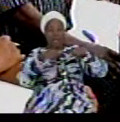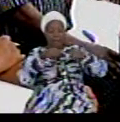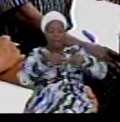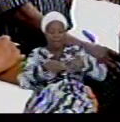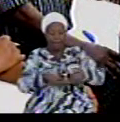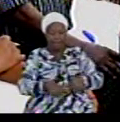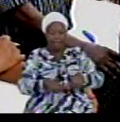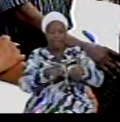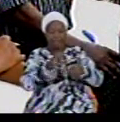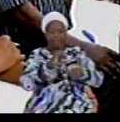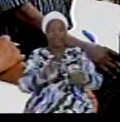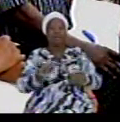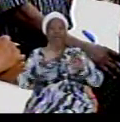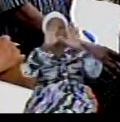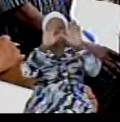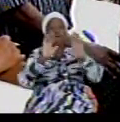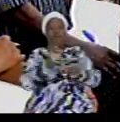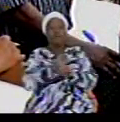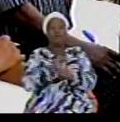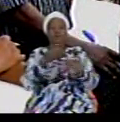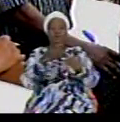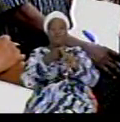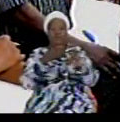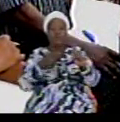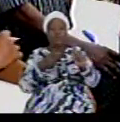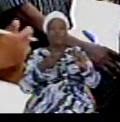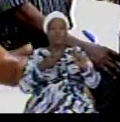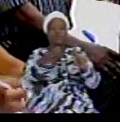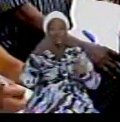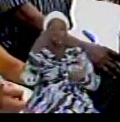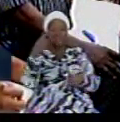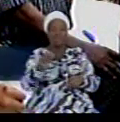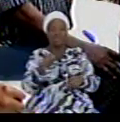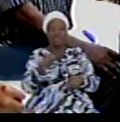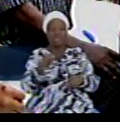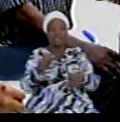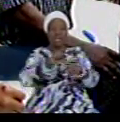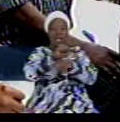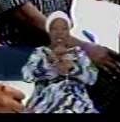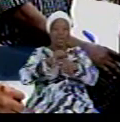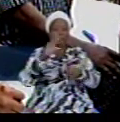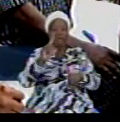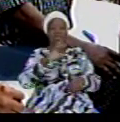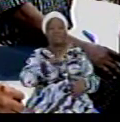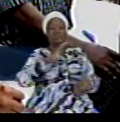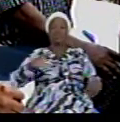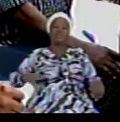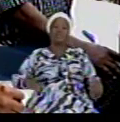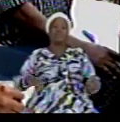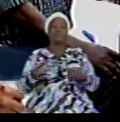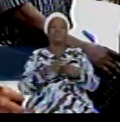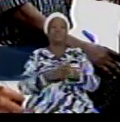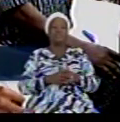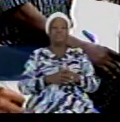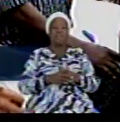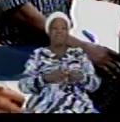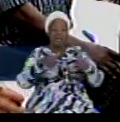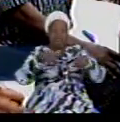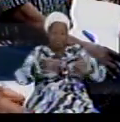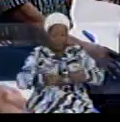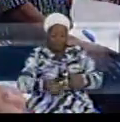abiding miracles from the anointed Christ.